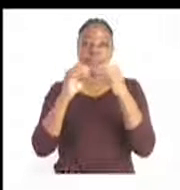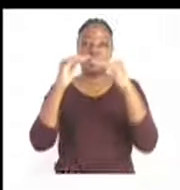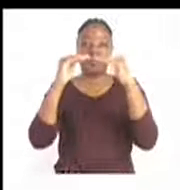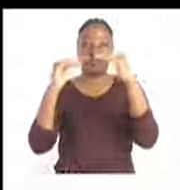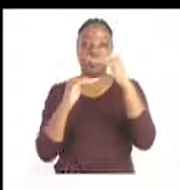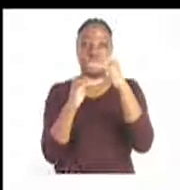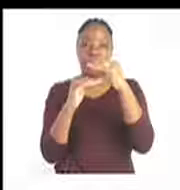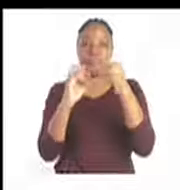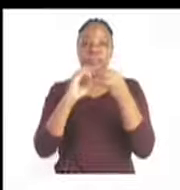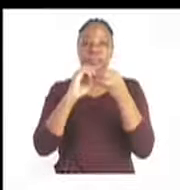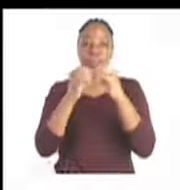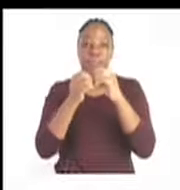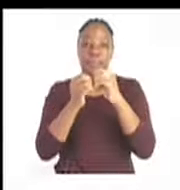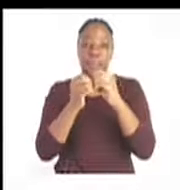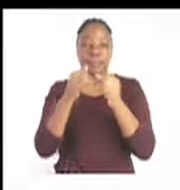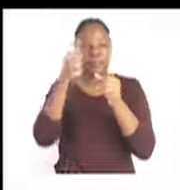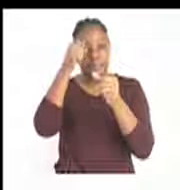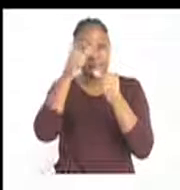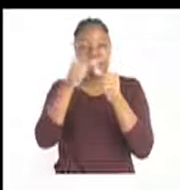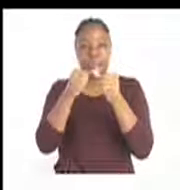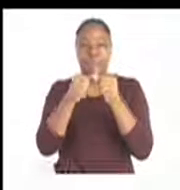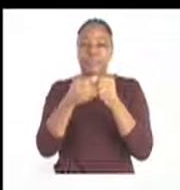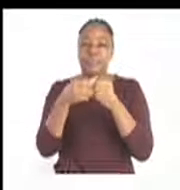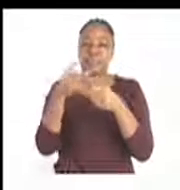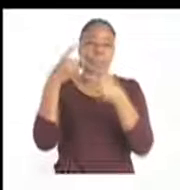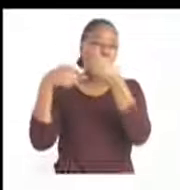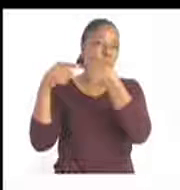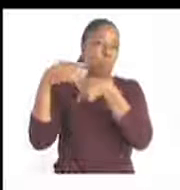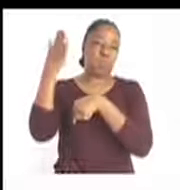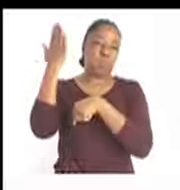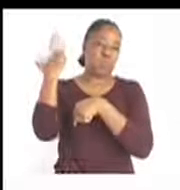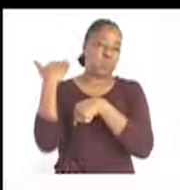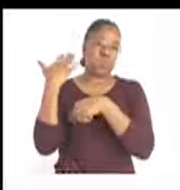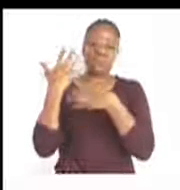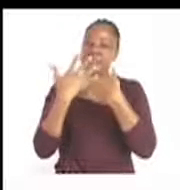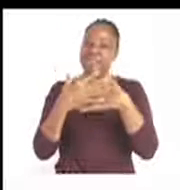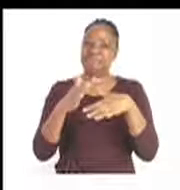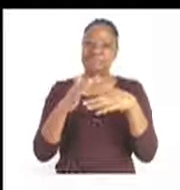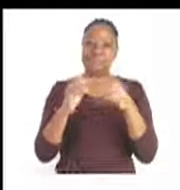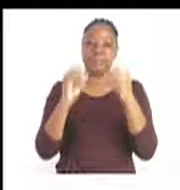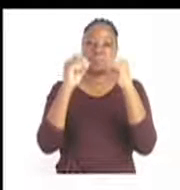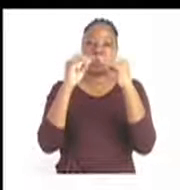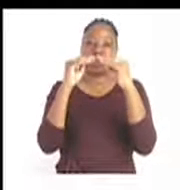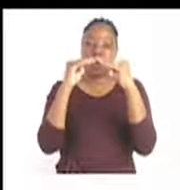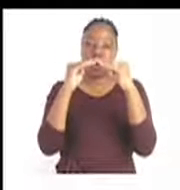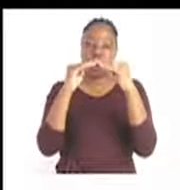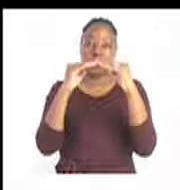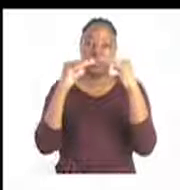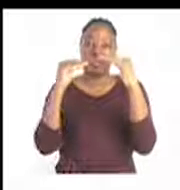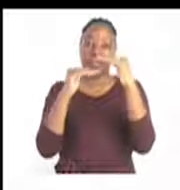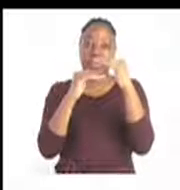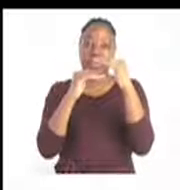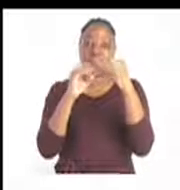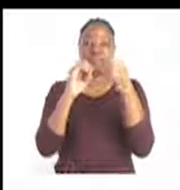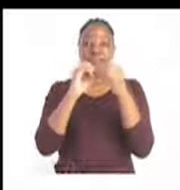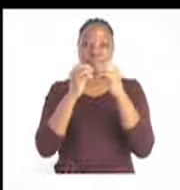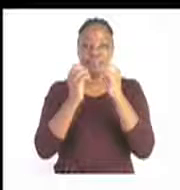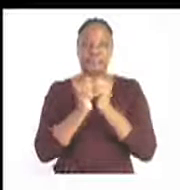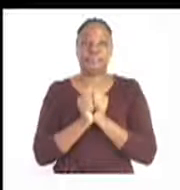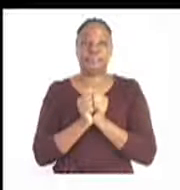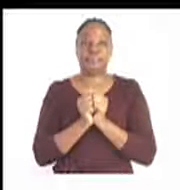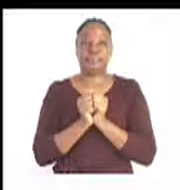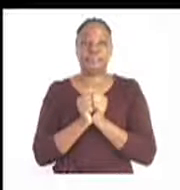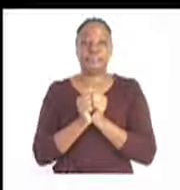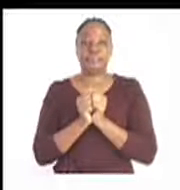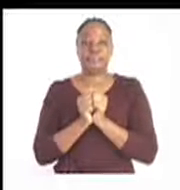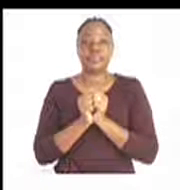Remember what odd numbers are and what even numbers are. We have been talking about it all the time. But this time you're going to color